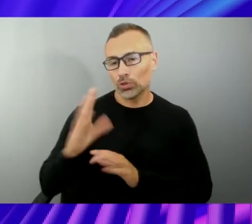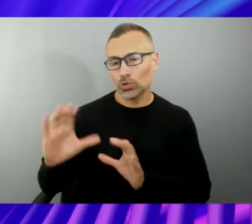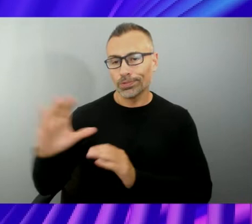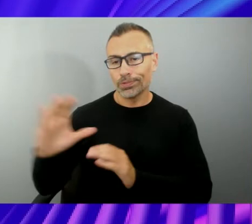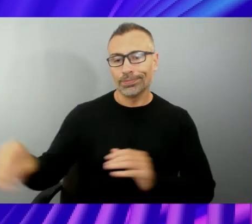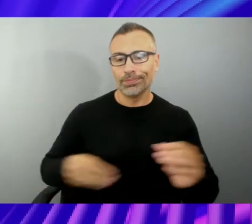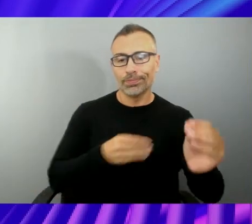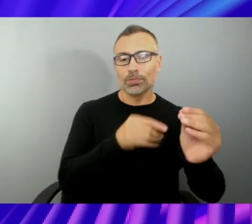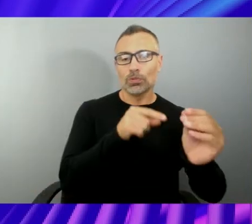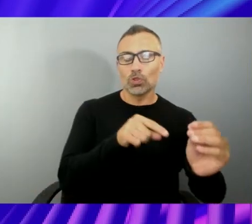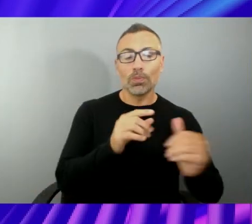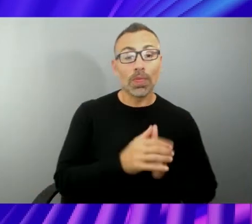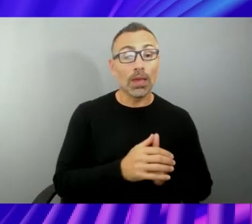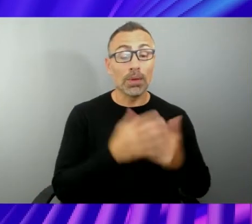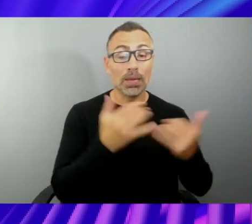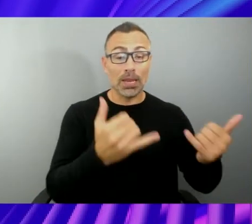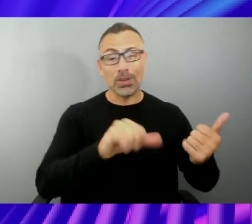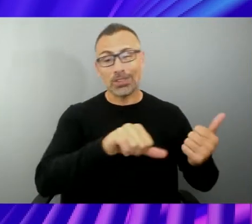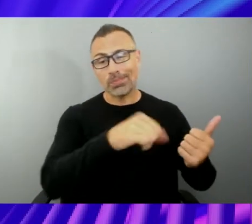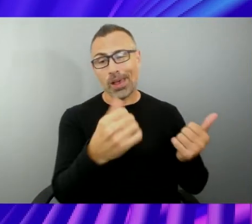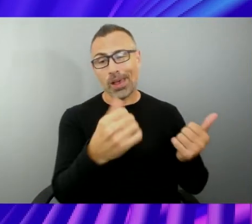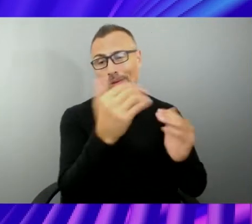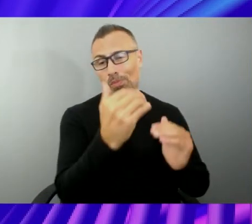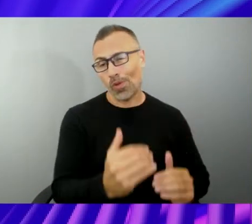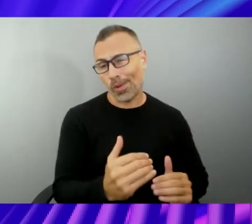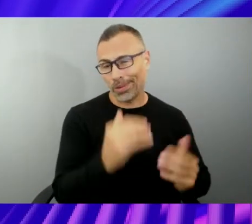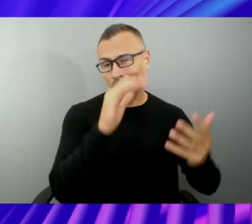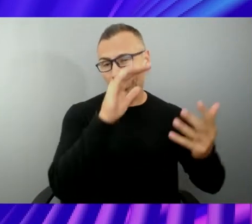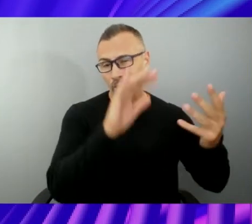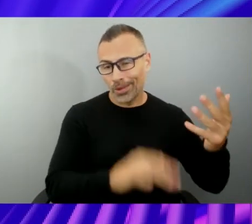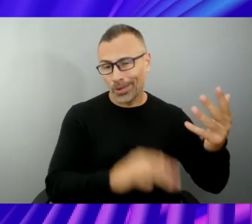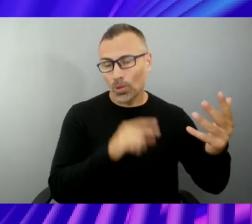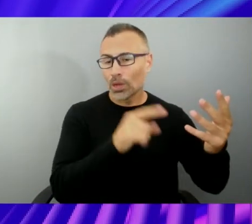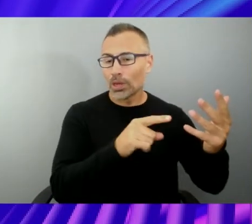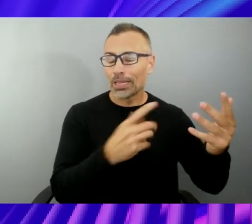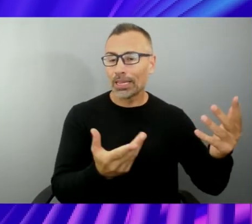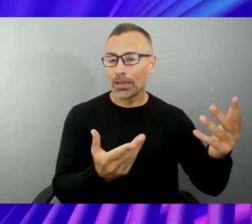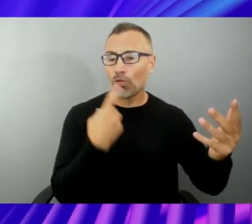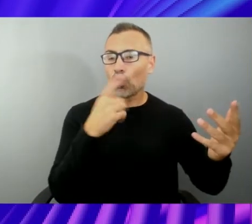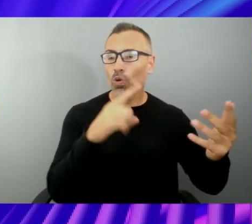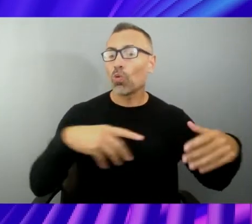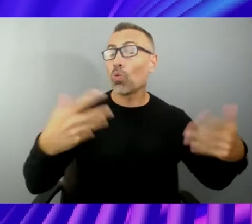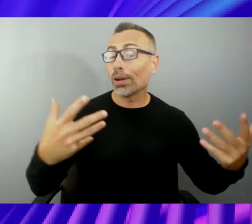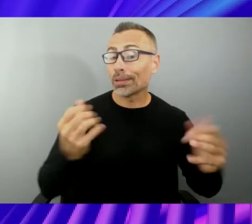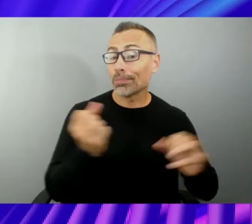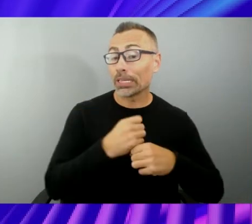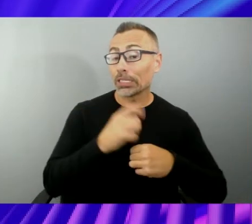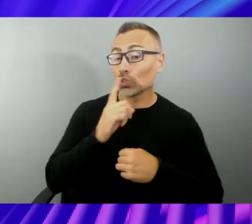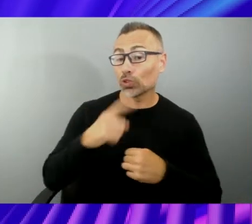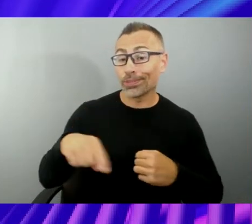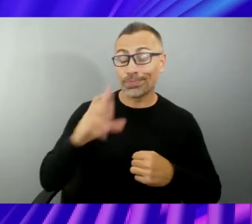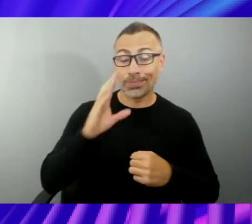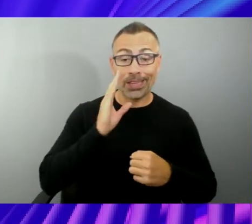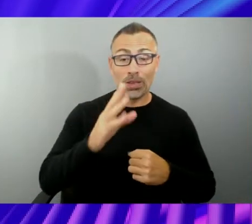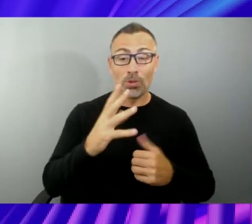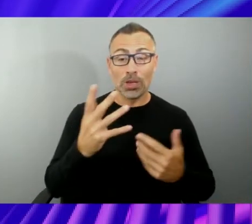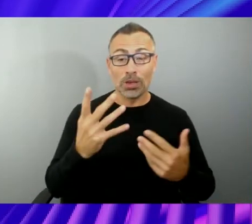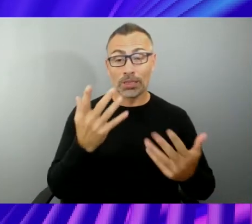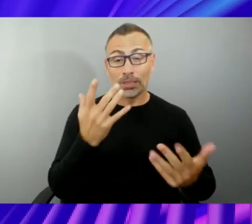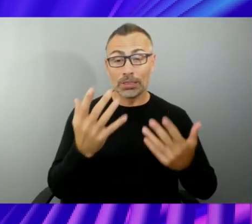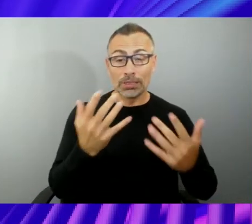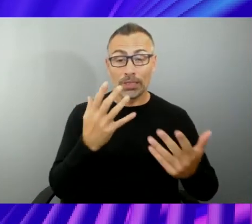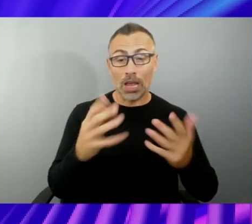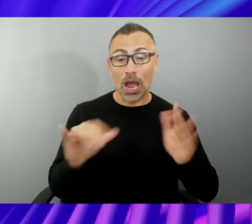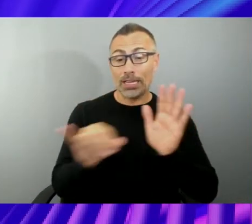additional parameters which we are creating here, just to make sure that it will go and identify the